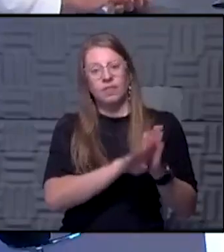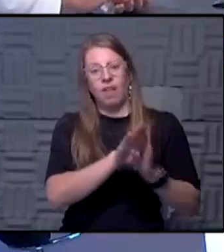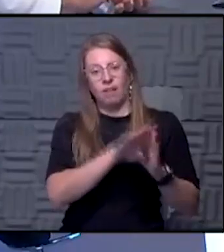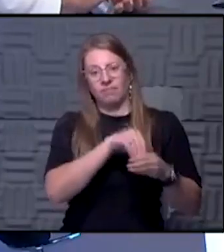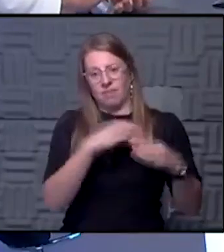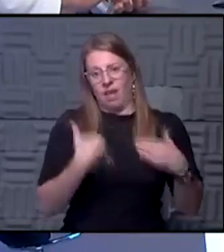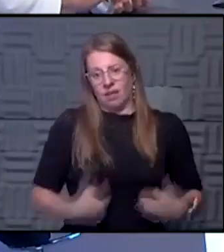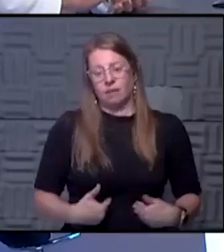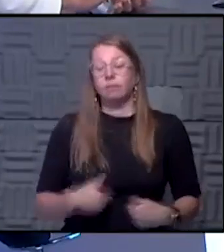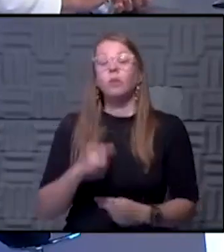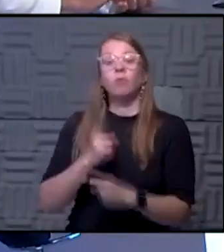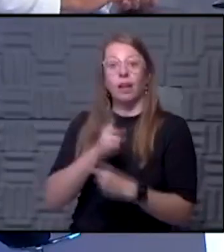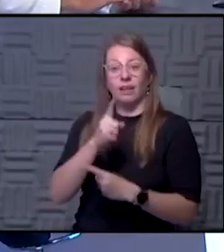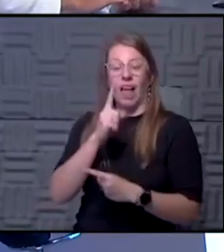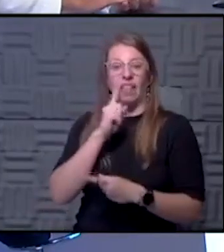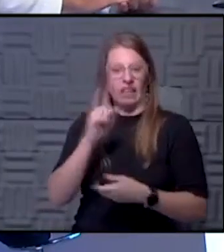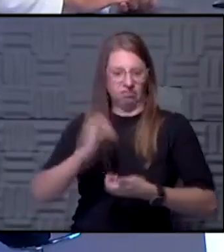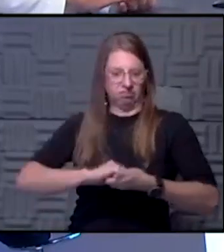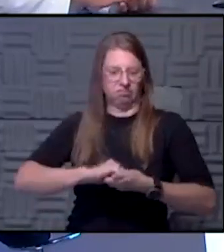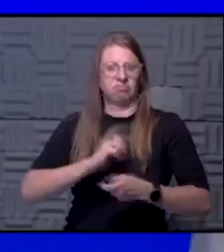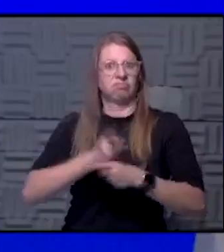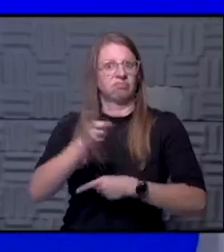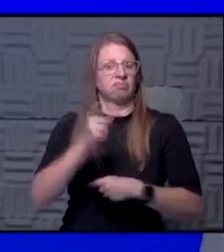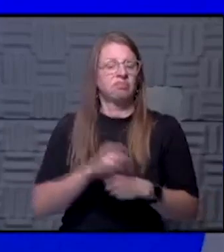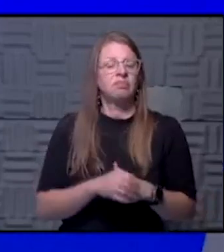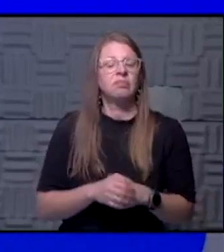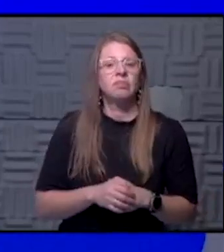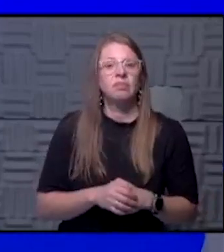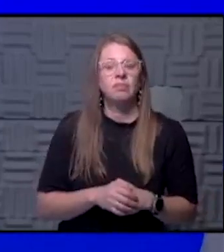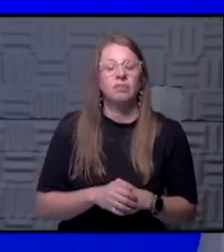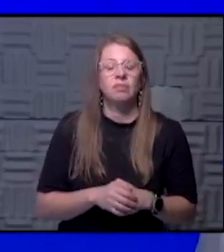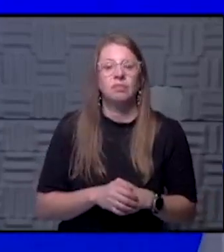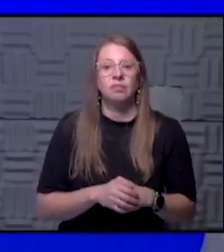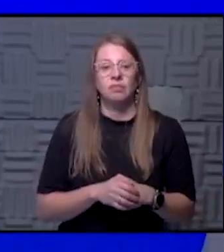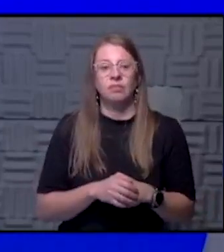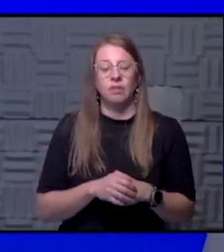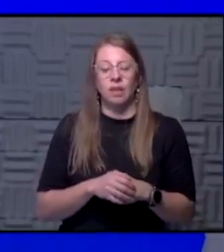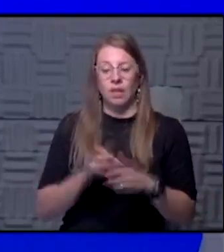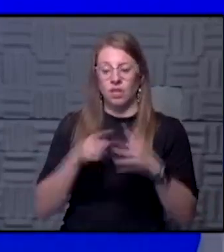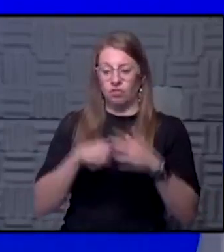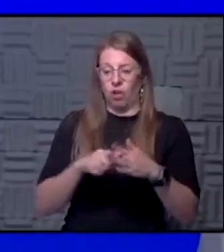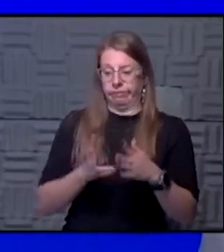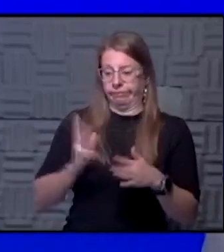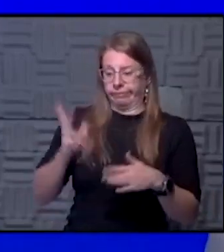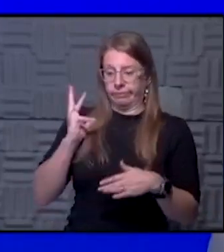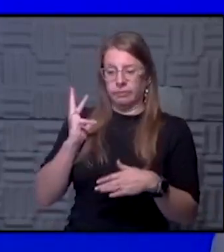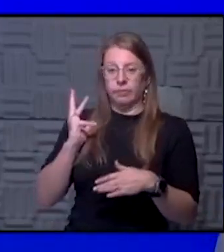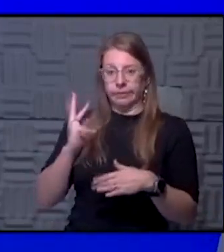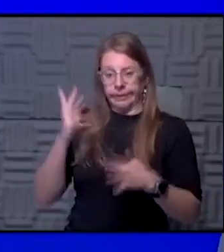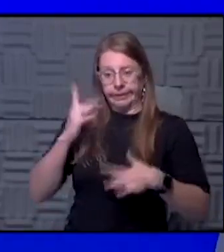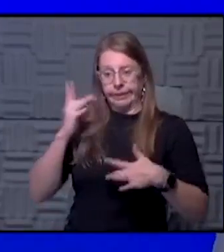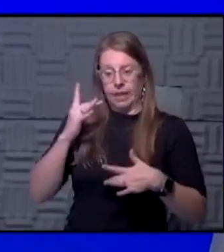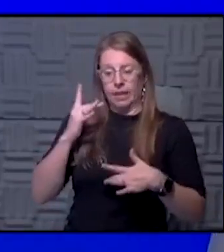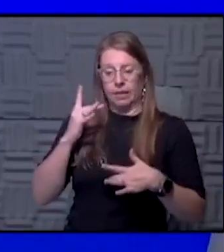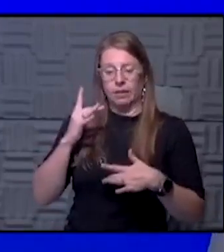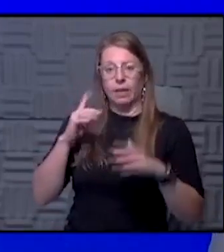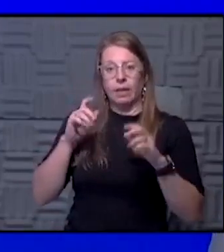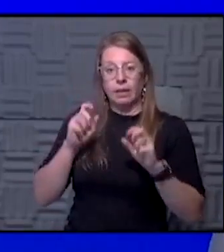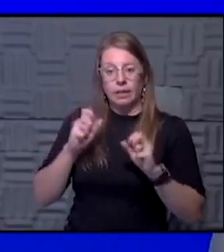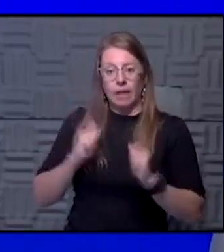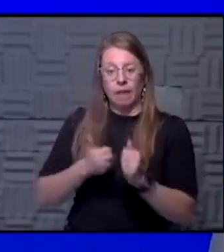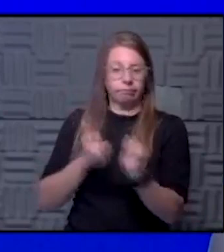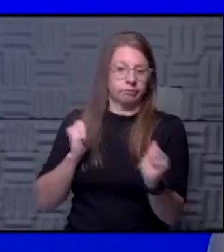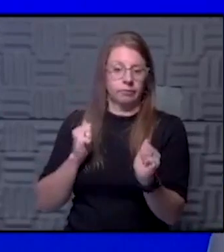okay. Absolutely. I think they are complementary. Just as you said, we know that early on in the disease course, the virus can evade our immune